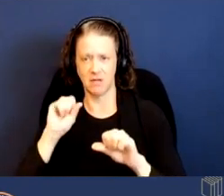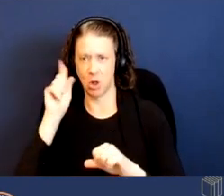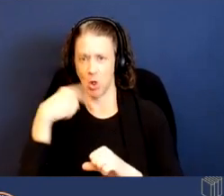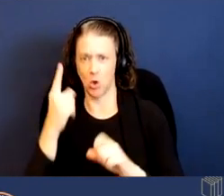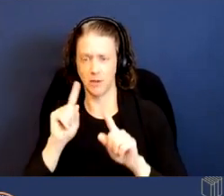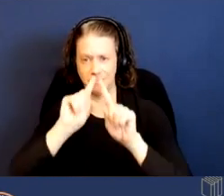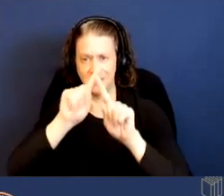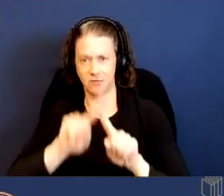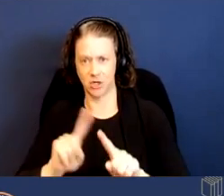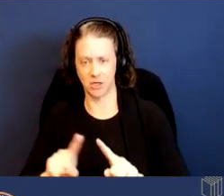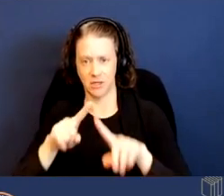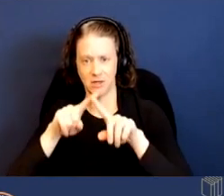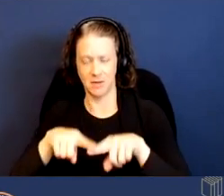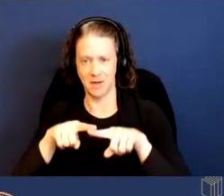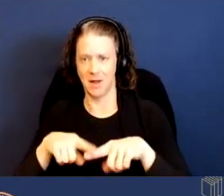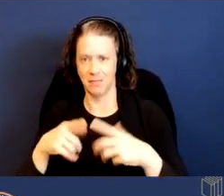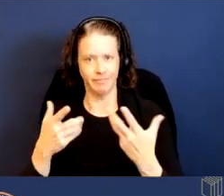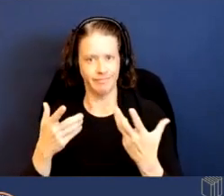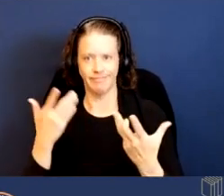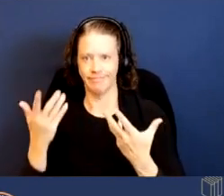depending upon